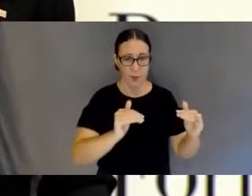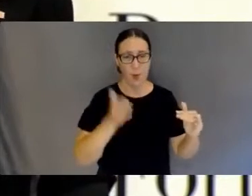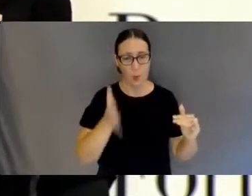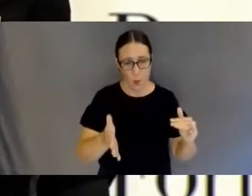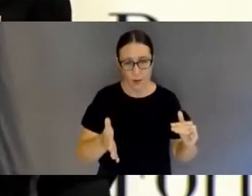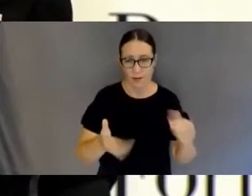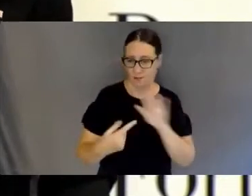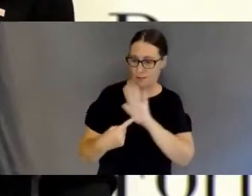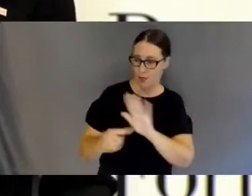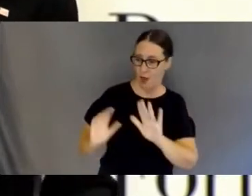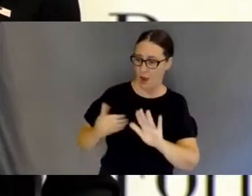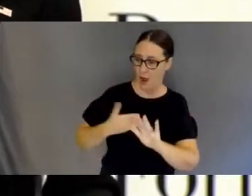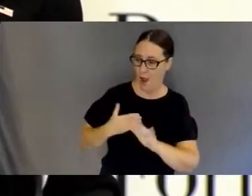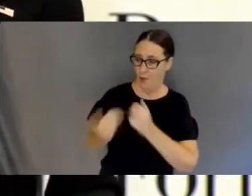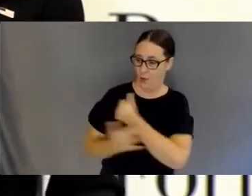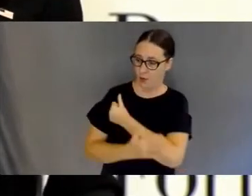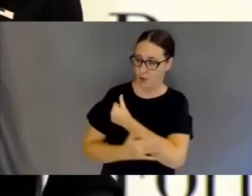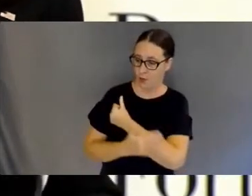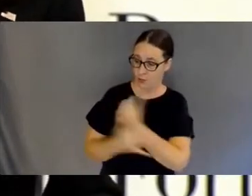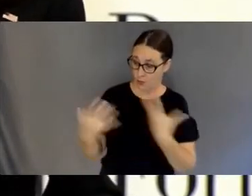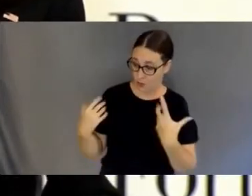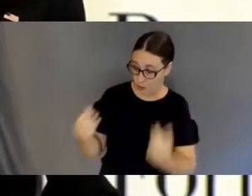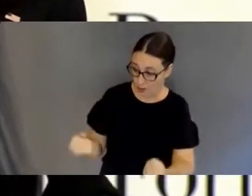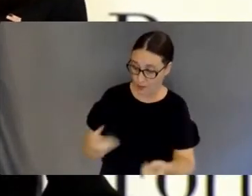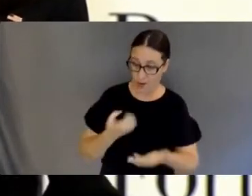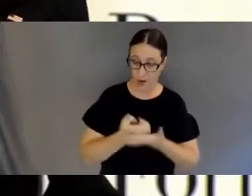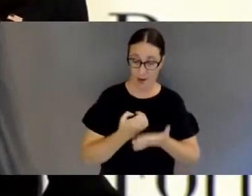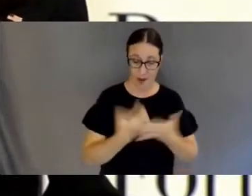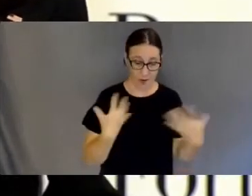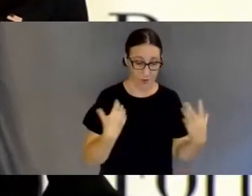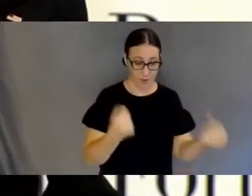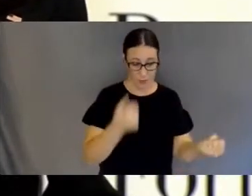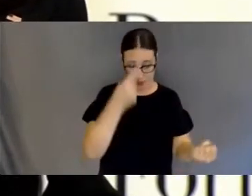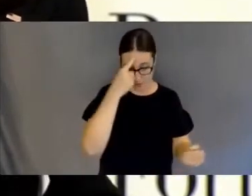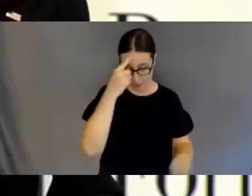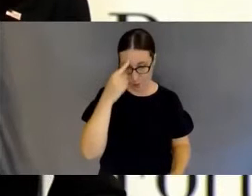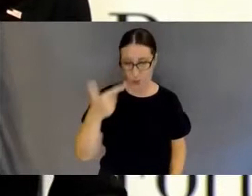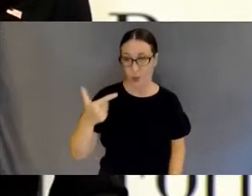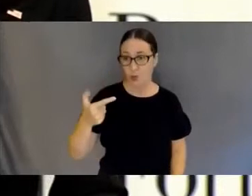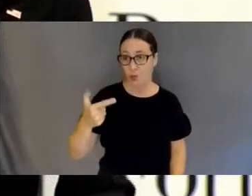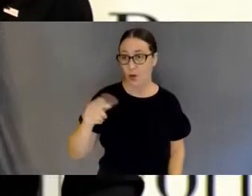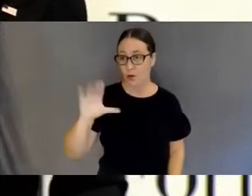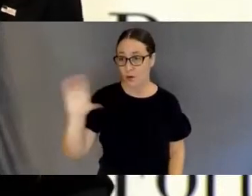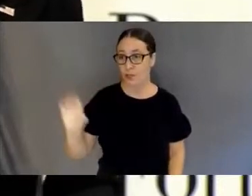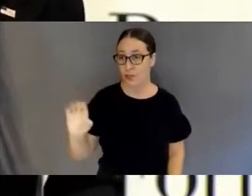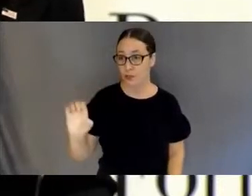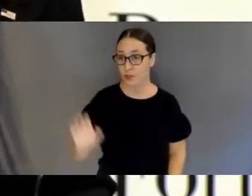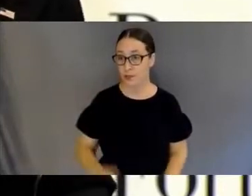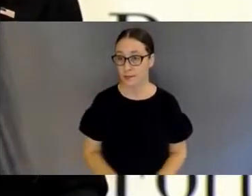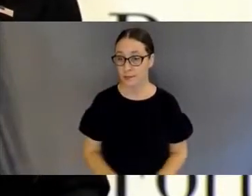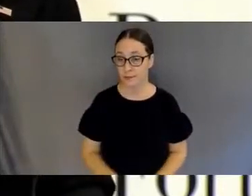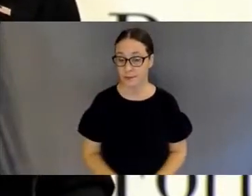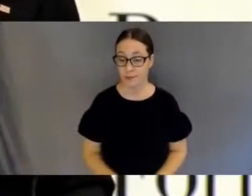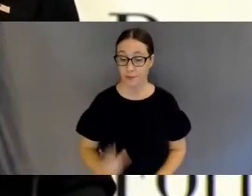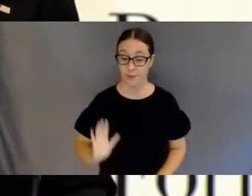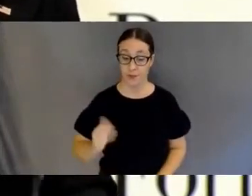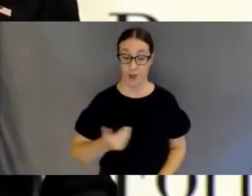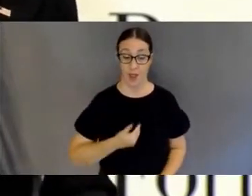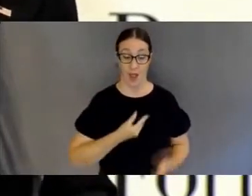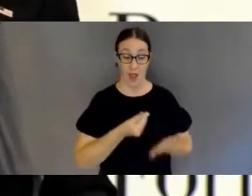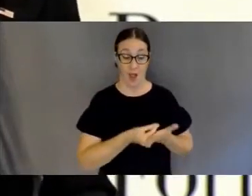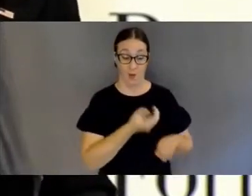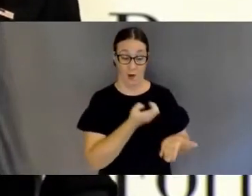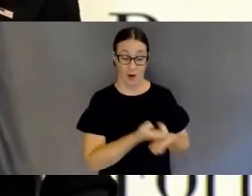strength and economic strength in the 21st century. Our economy is